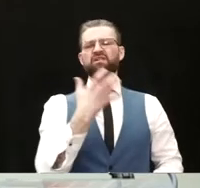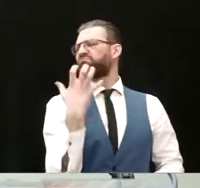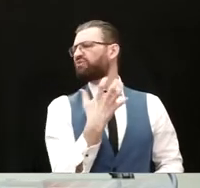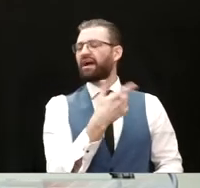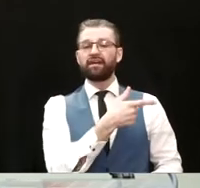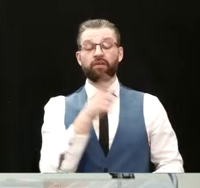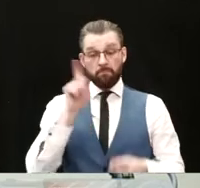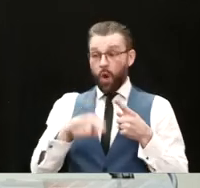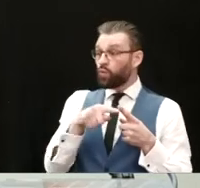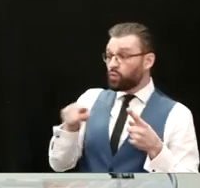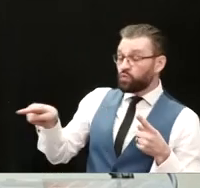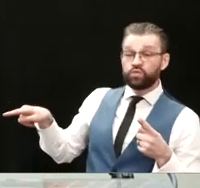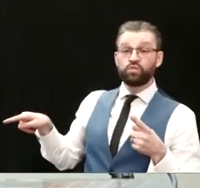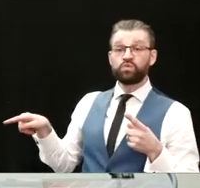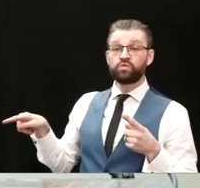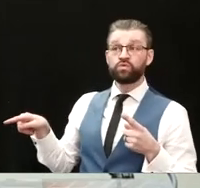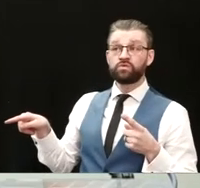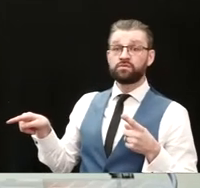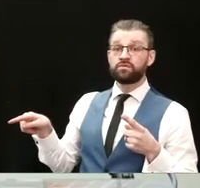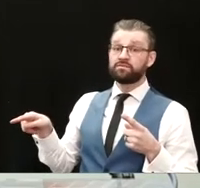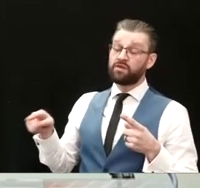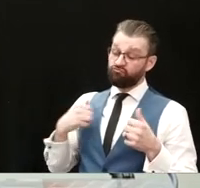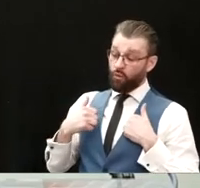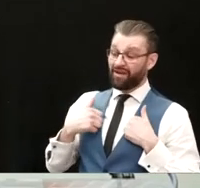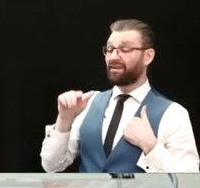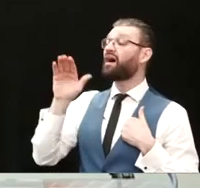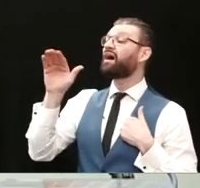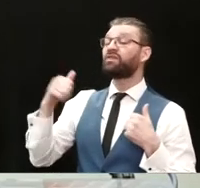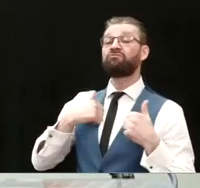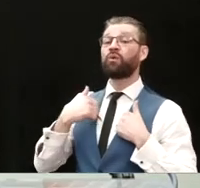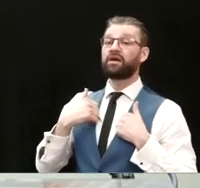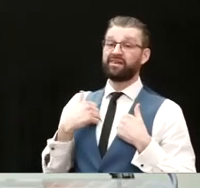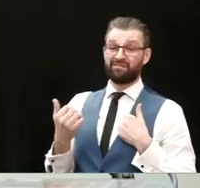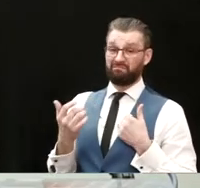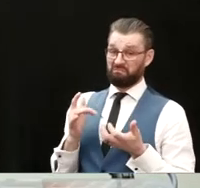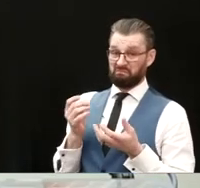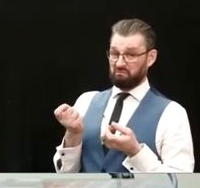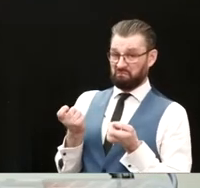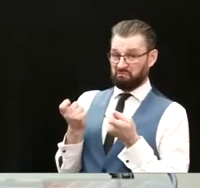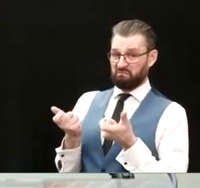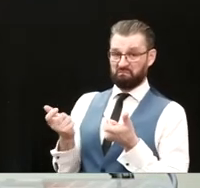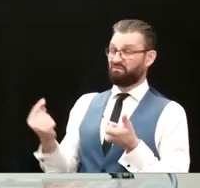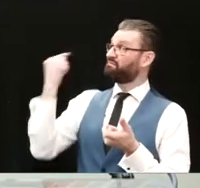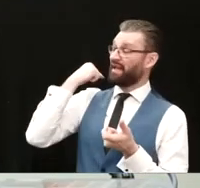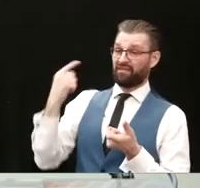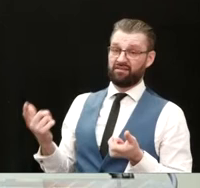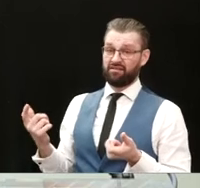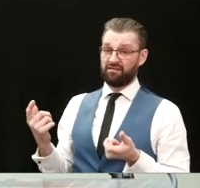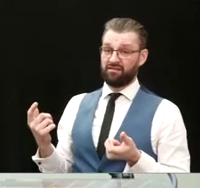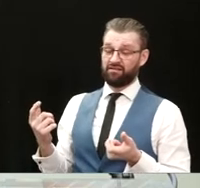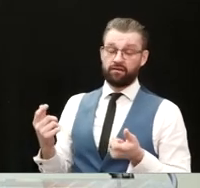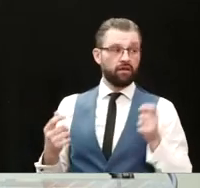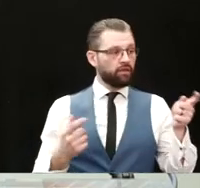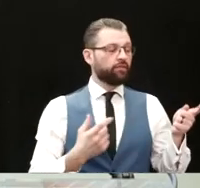bravery that most people inside and outside Rwanda lacked at the time. Inspired by